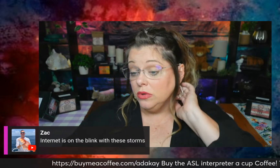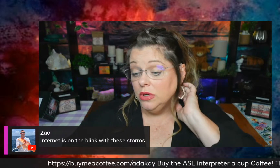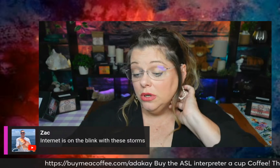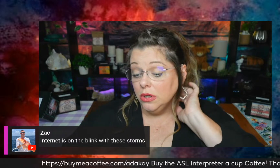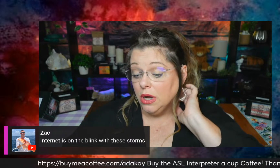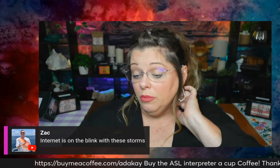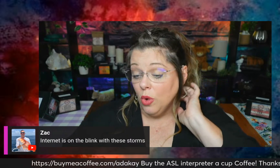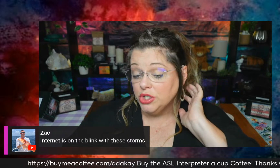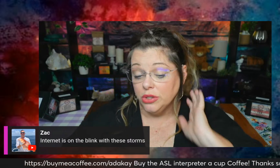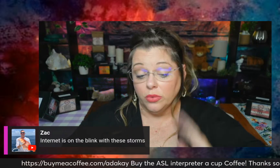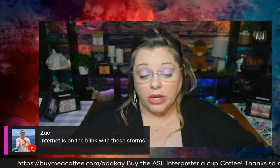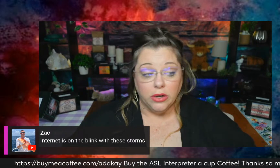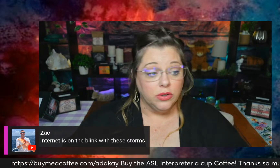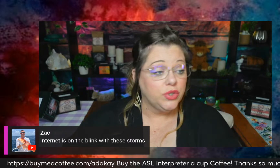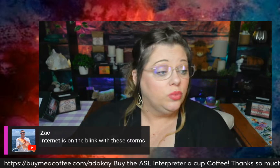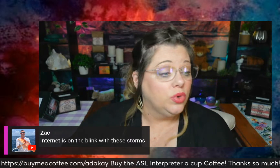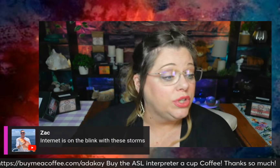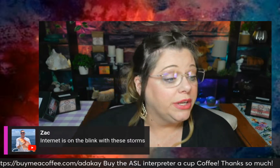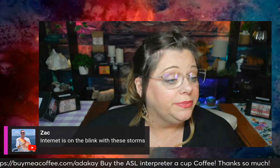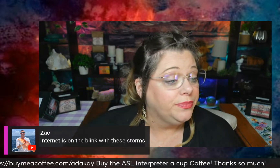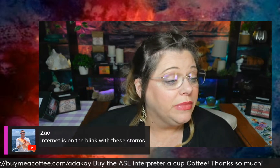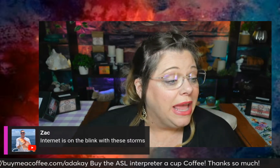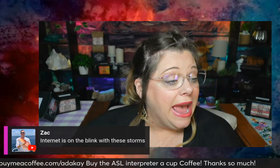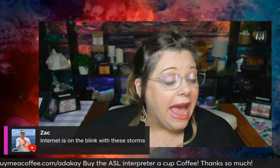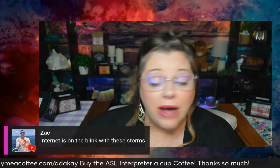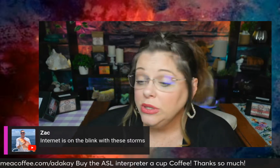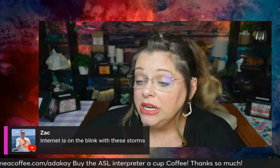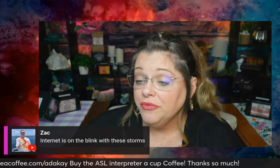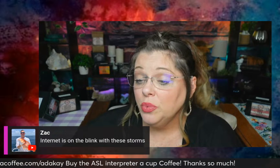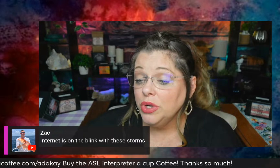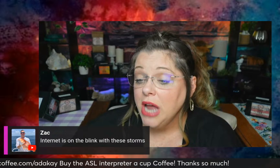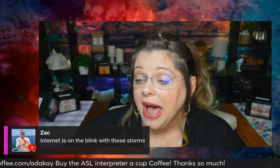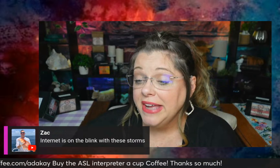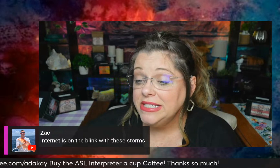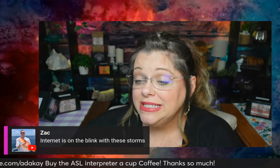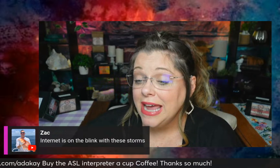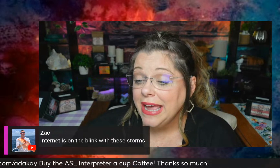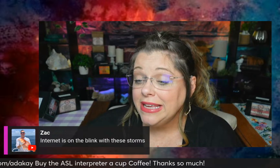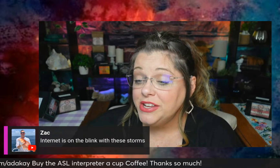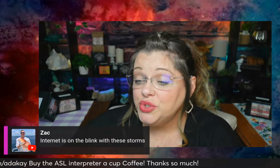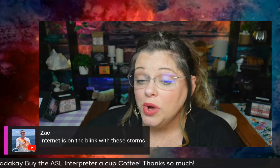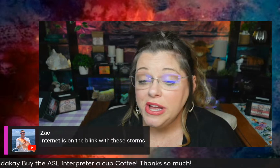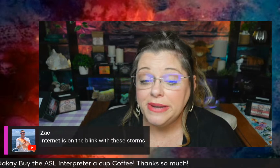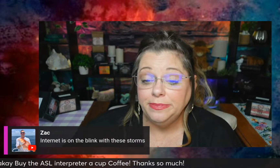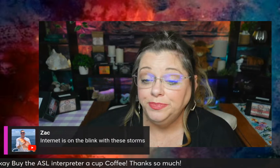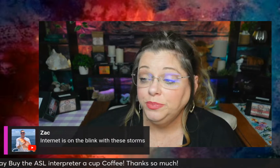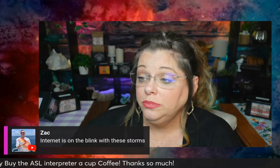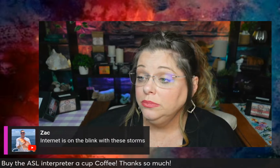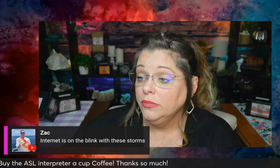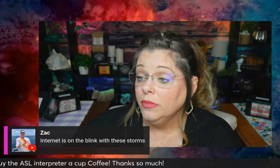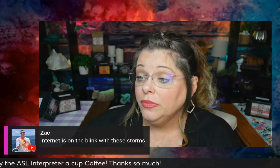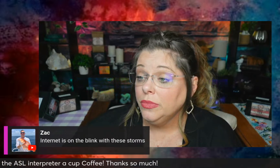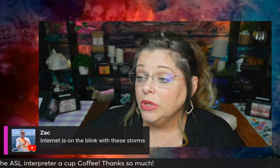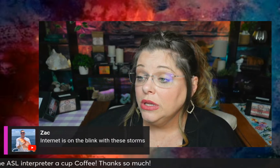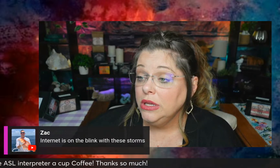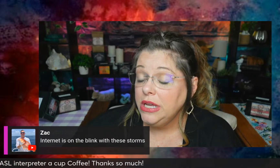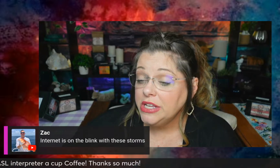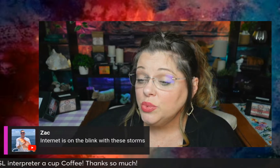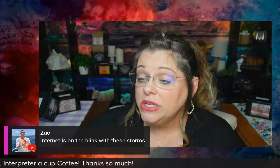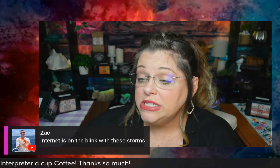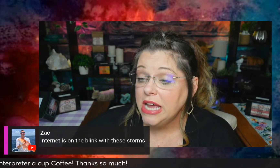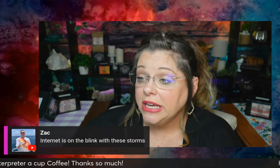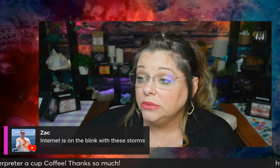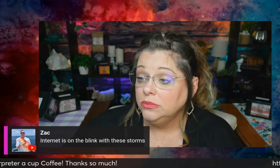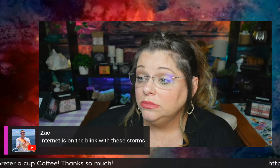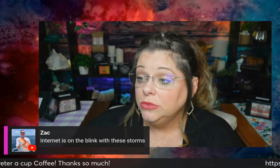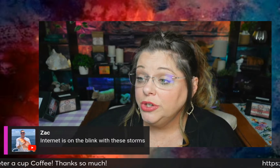ago. I'm watching the radar. So we're done. Howdy, everyone. Hi, Zach. Guess what? Guess